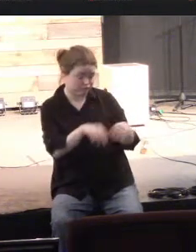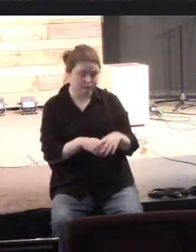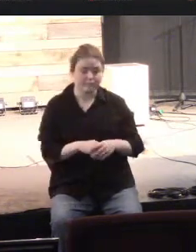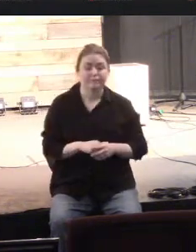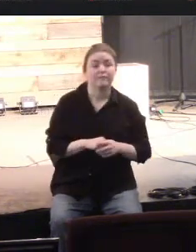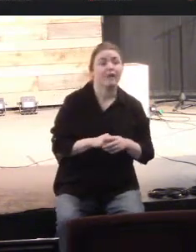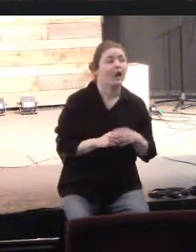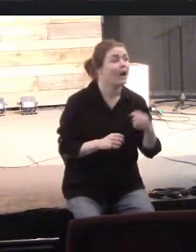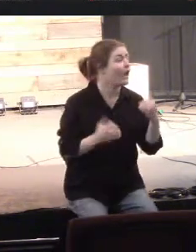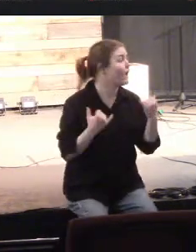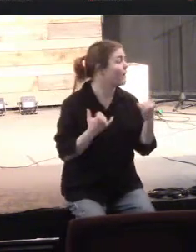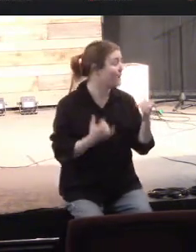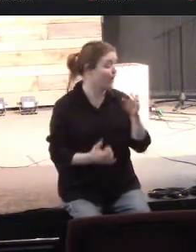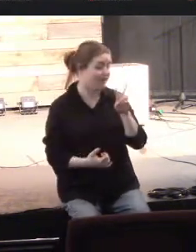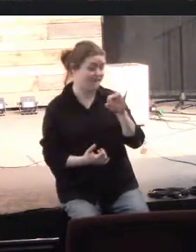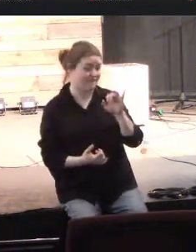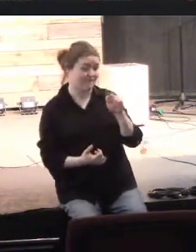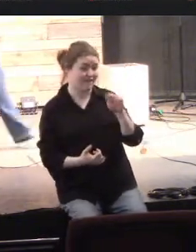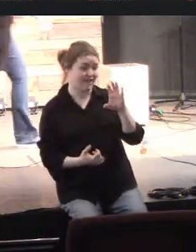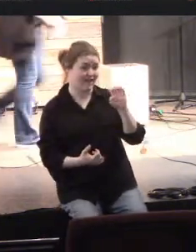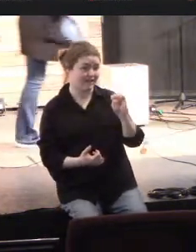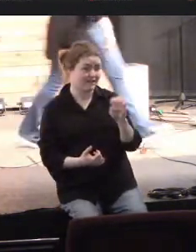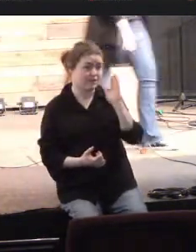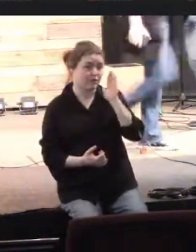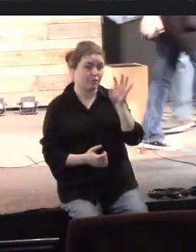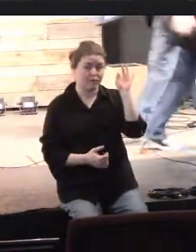believe Vince is coming up now to preach the word.